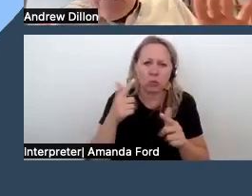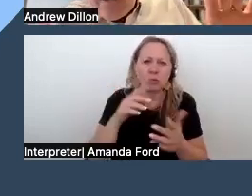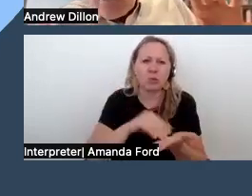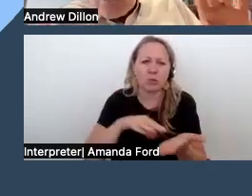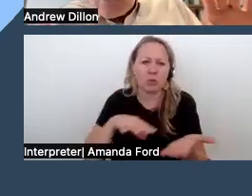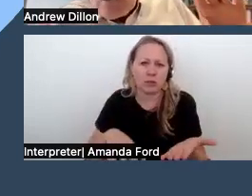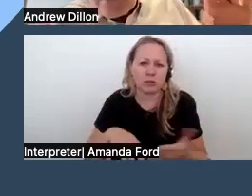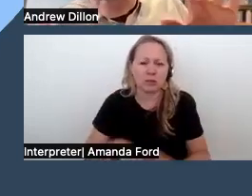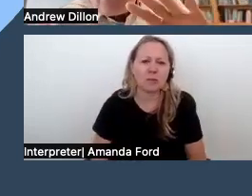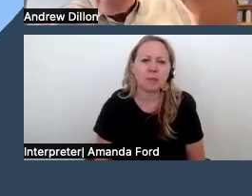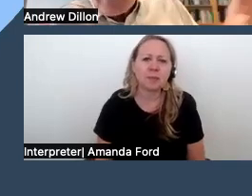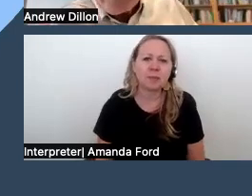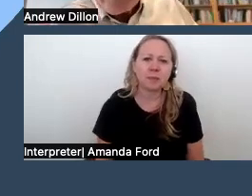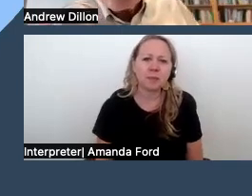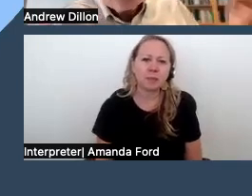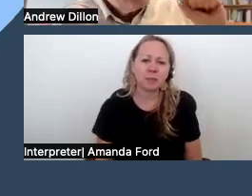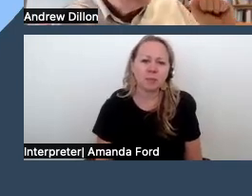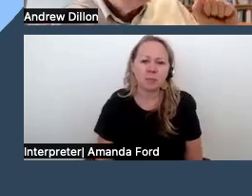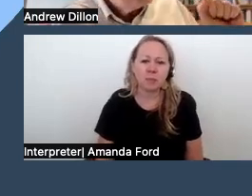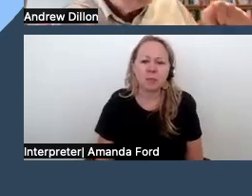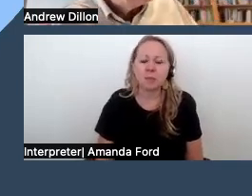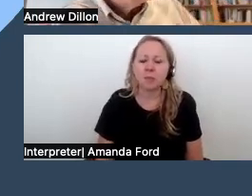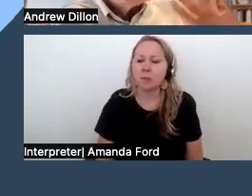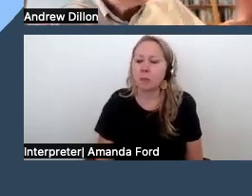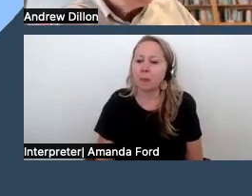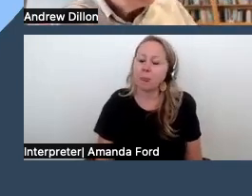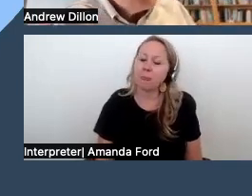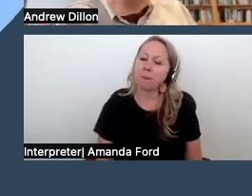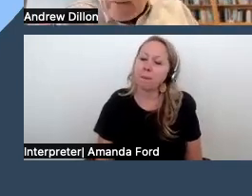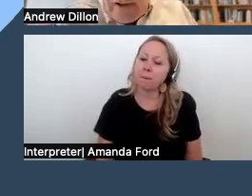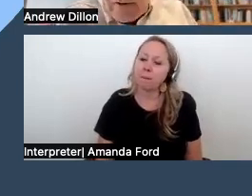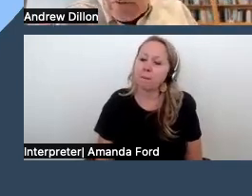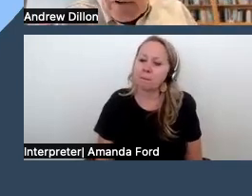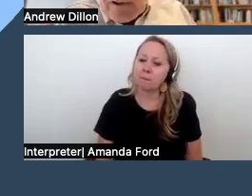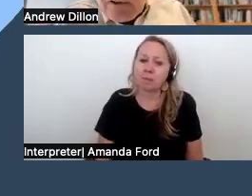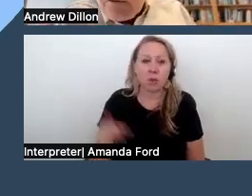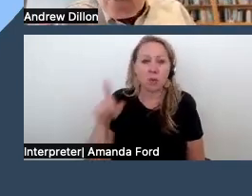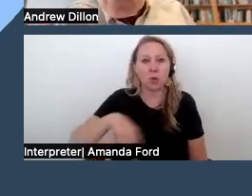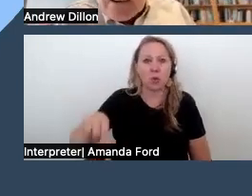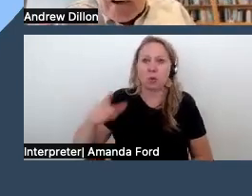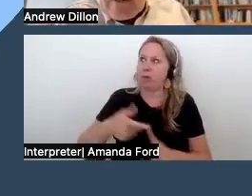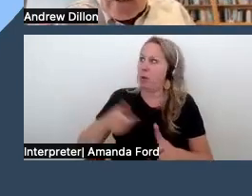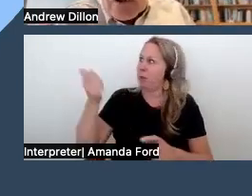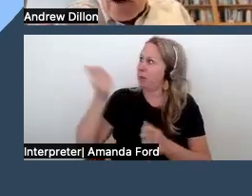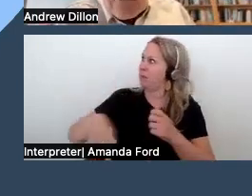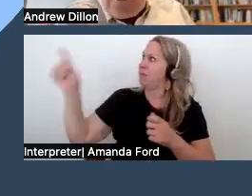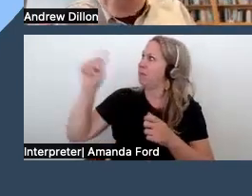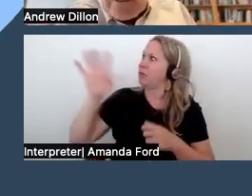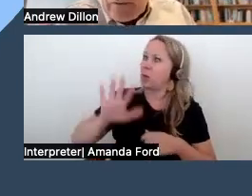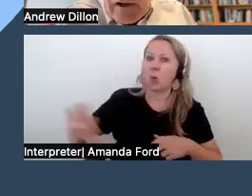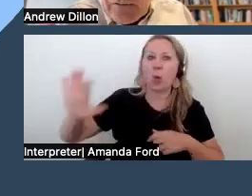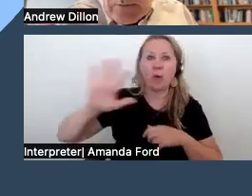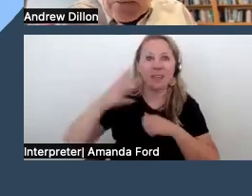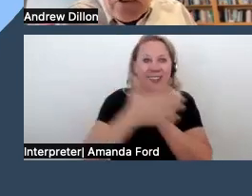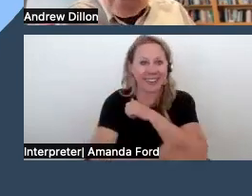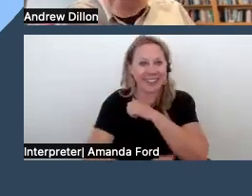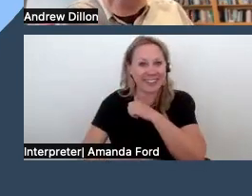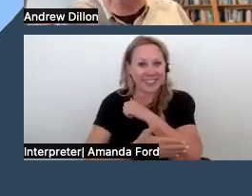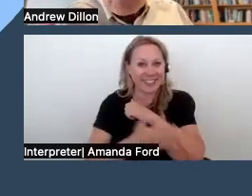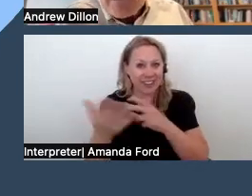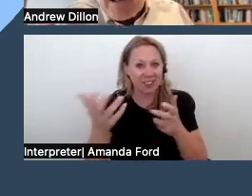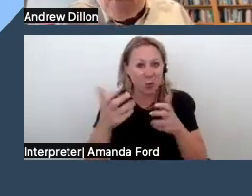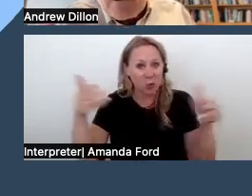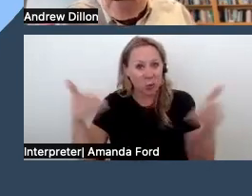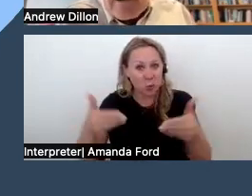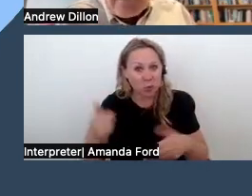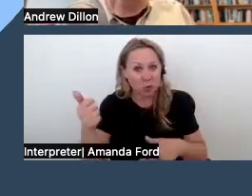I invite you, since you're coming at us from all around the country, to introduce yourself in the chat room if you feel comfortable, just to tell us